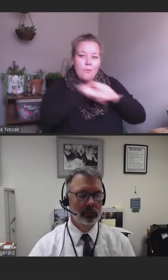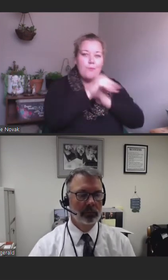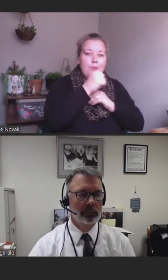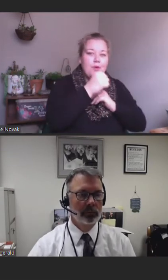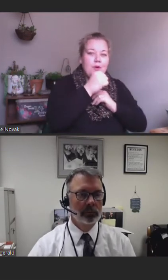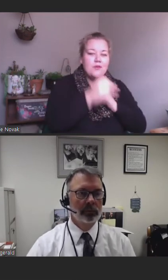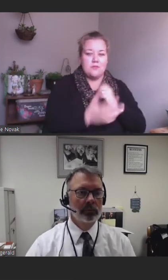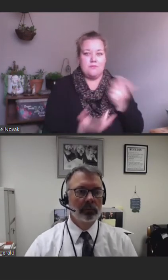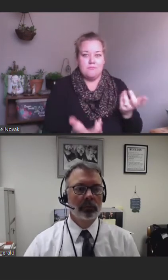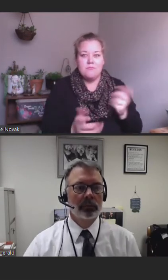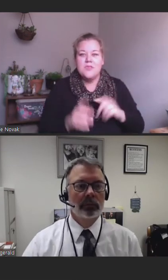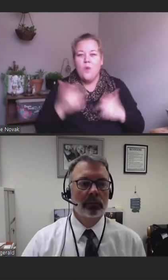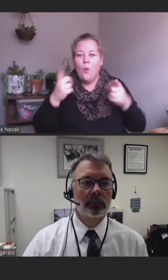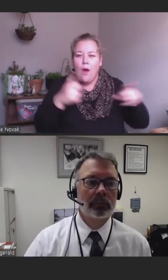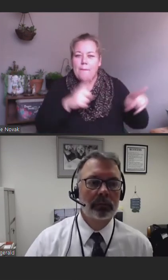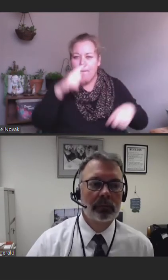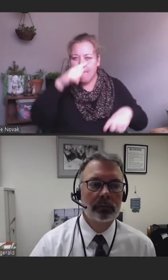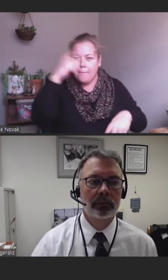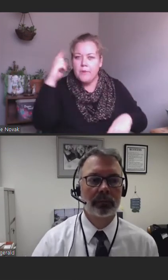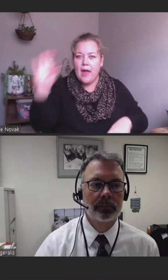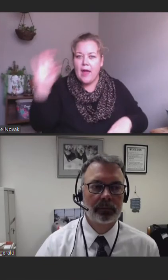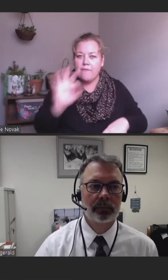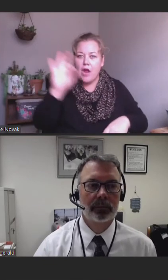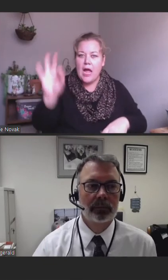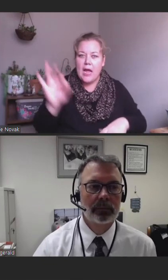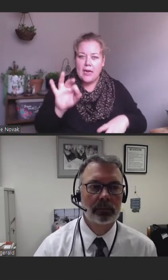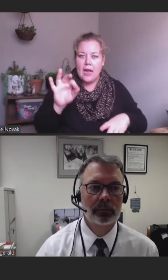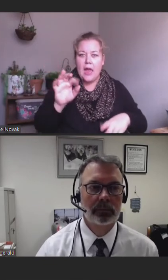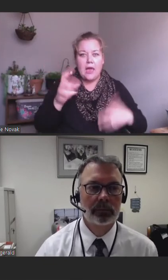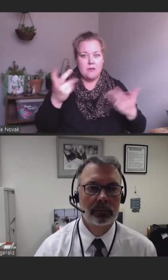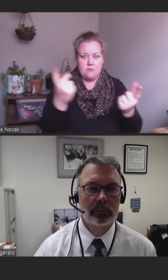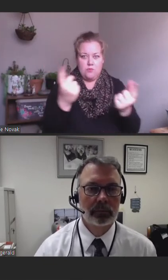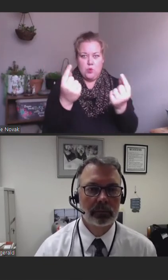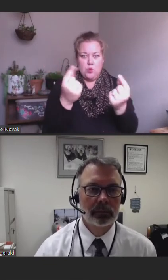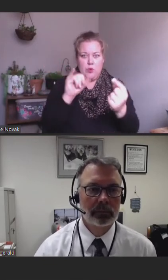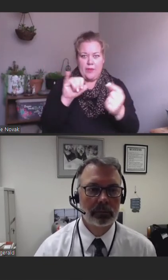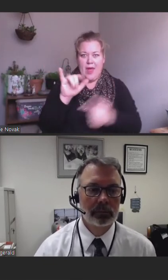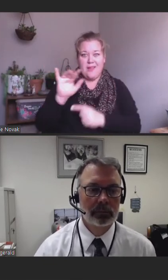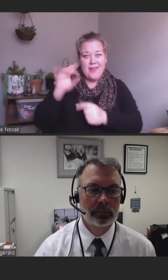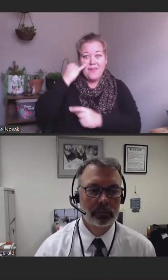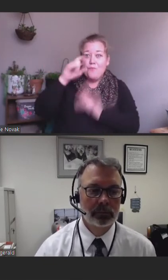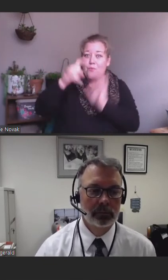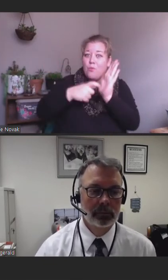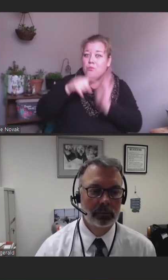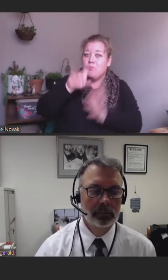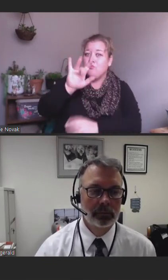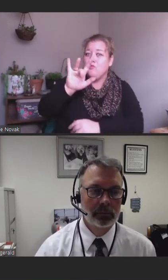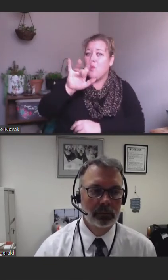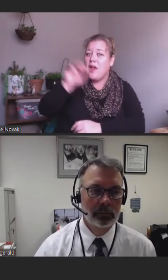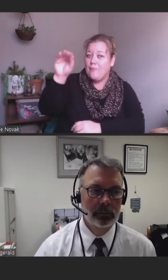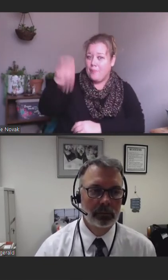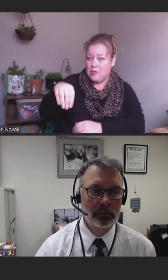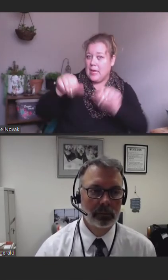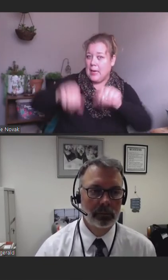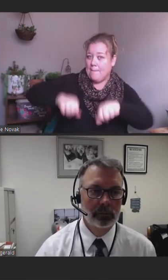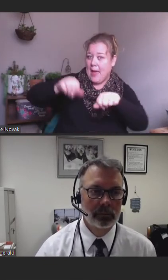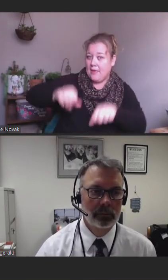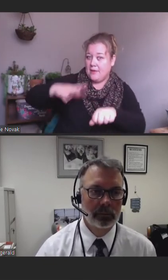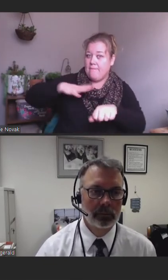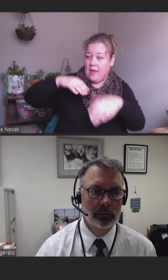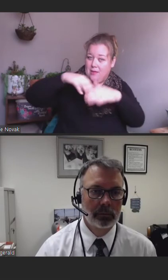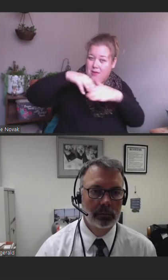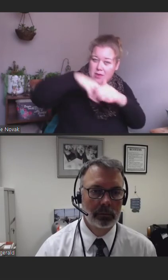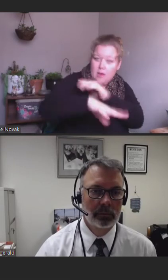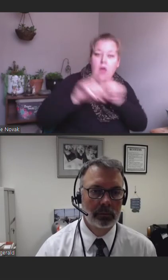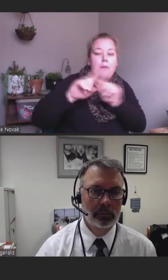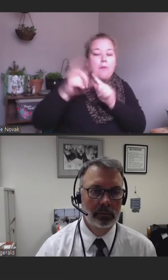just, the idea of having a bunch of people in stores, the 25% capacity, and then the people lining up outside of stores waiting to get in